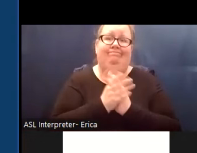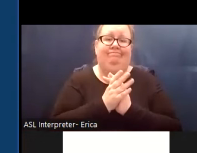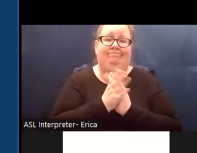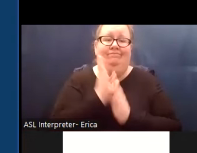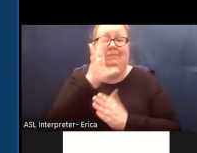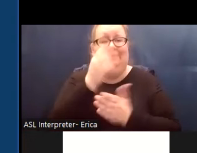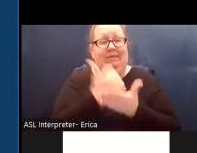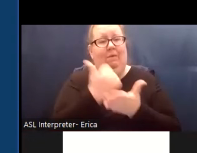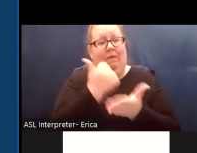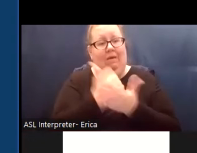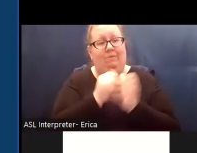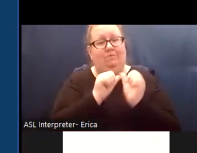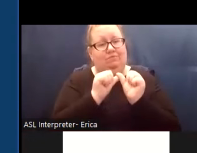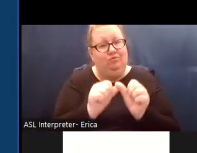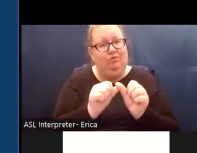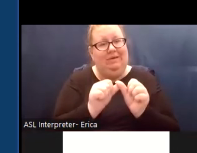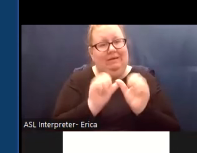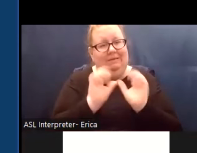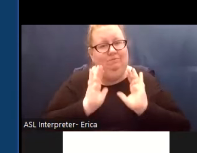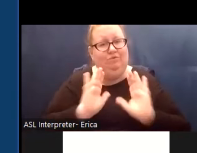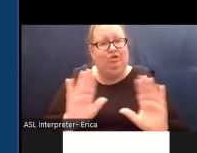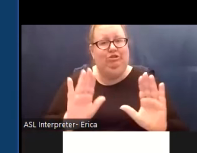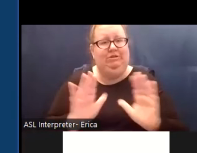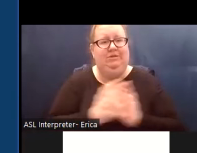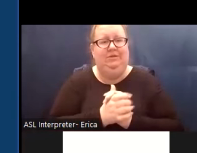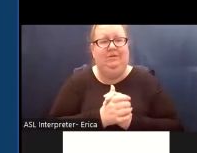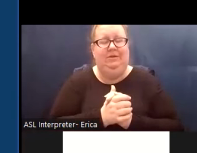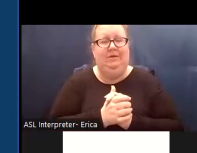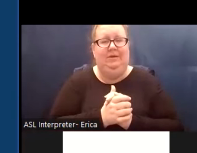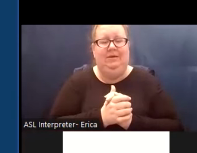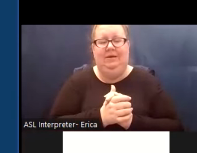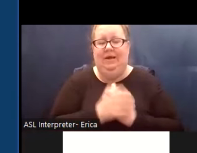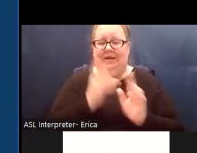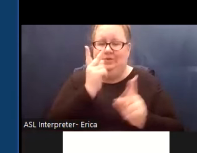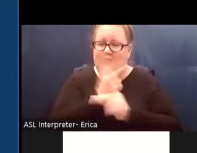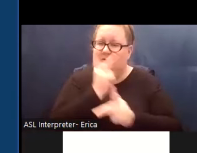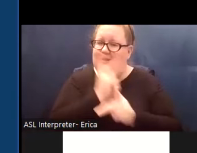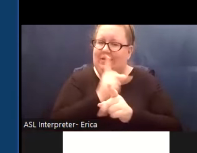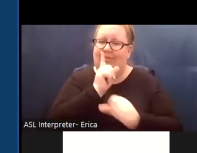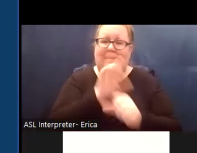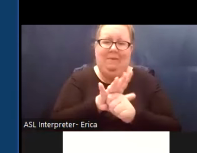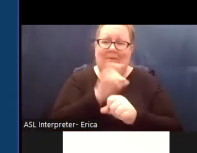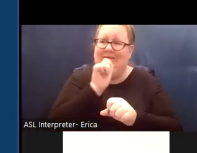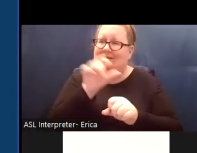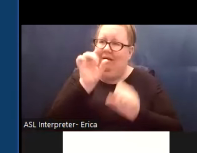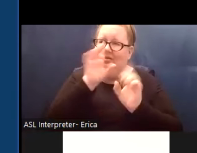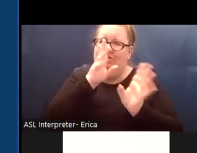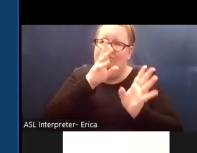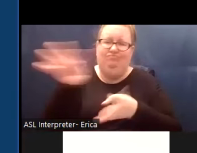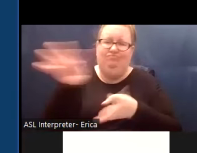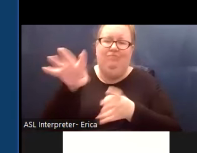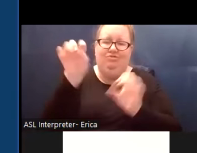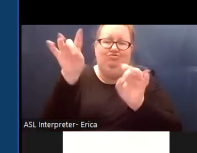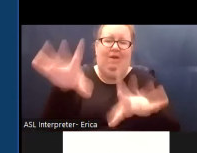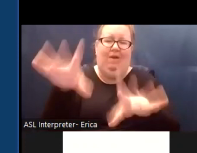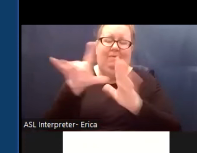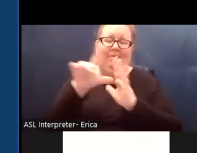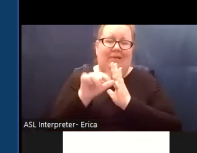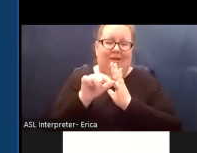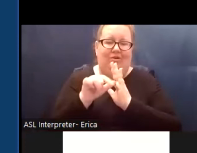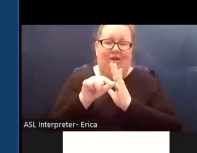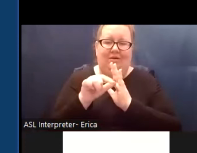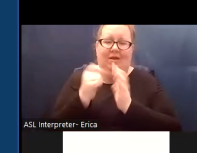to keep pushing to, you know, keep commitments, not drop them later on. I love how Bill had mentioned